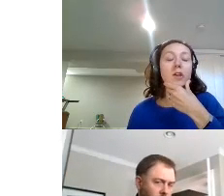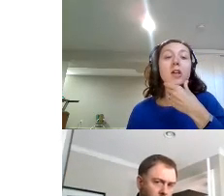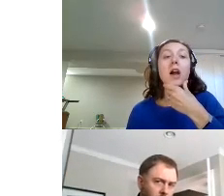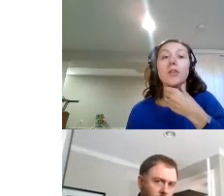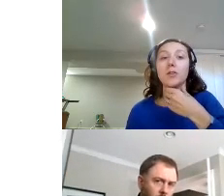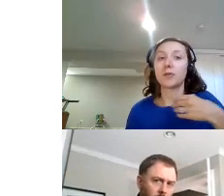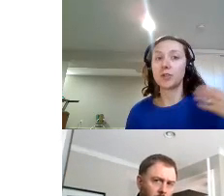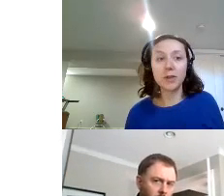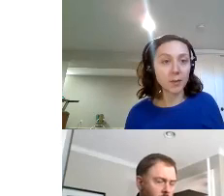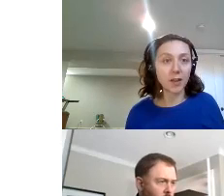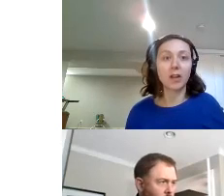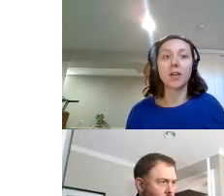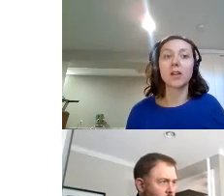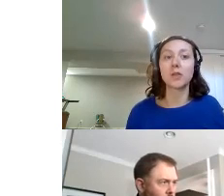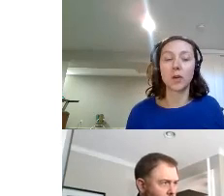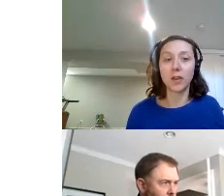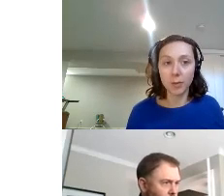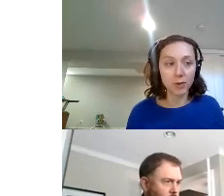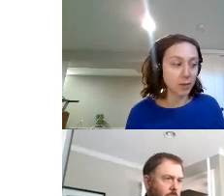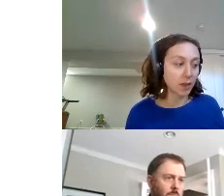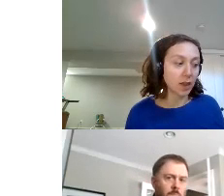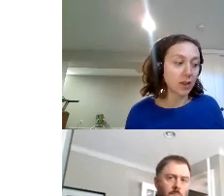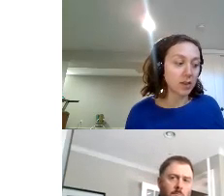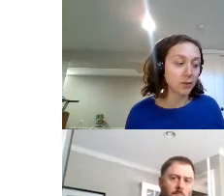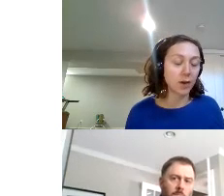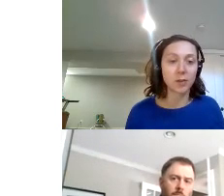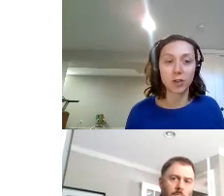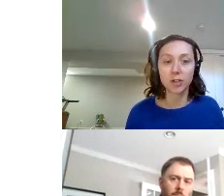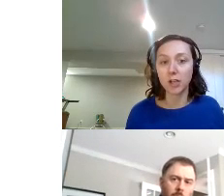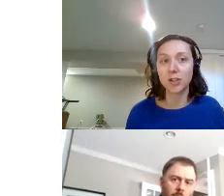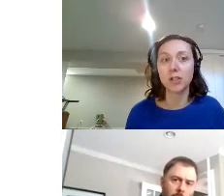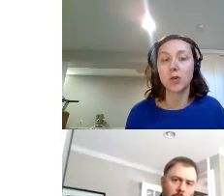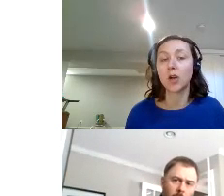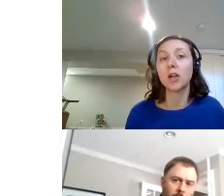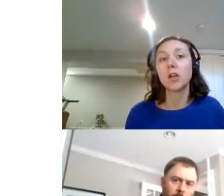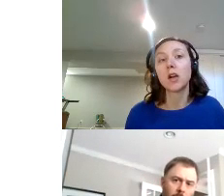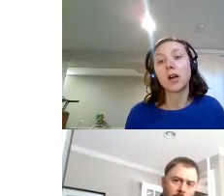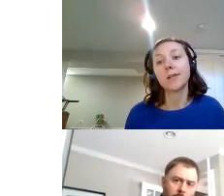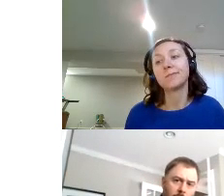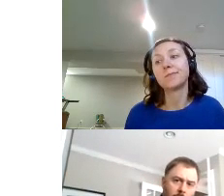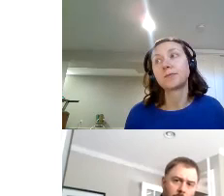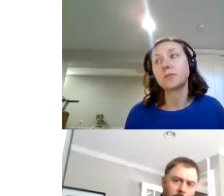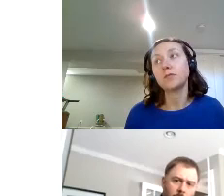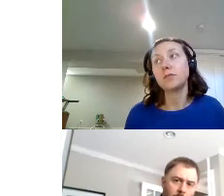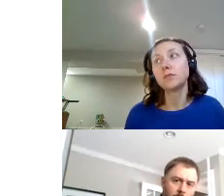experiences, or if you're doing something like this or thinking about doing something like this, if you have similar challenges or